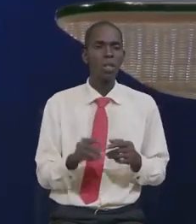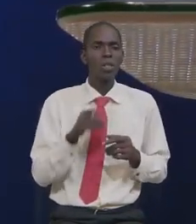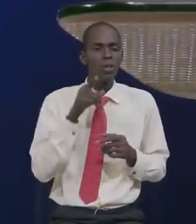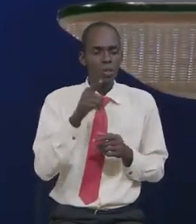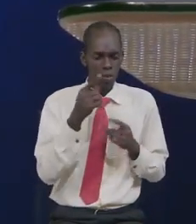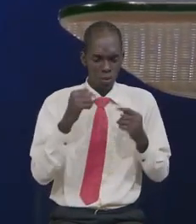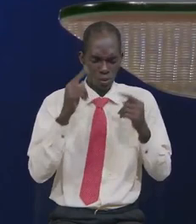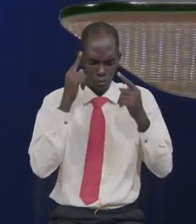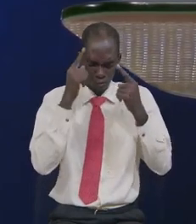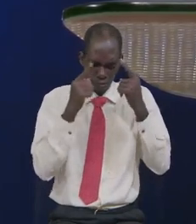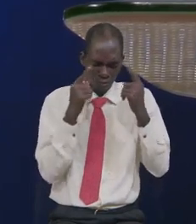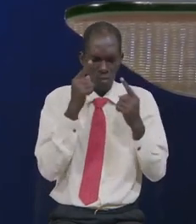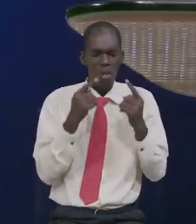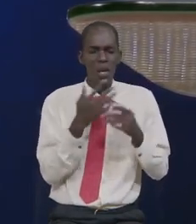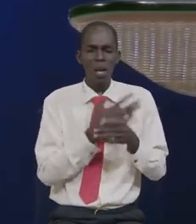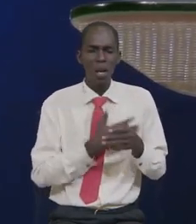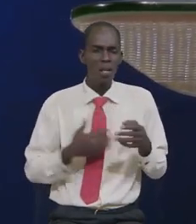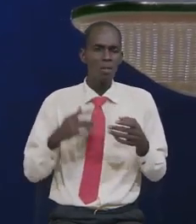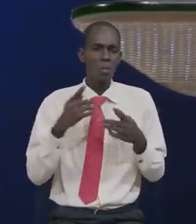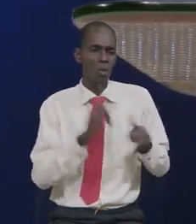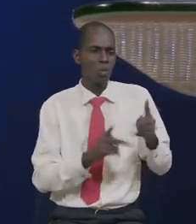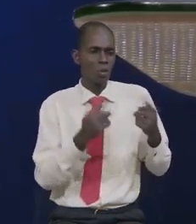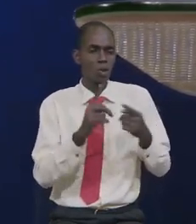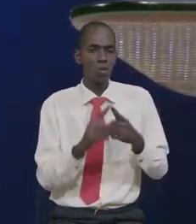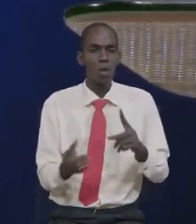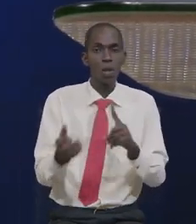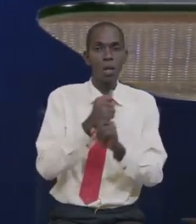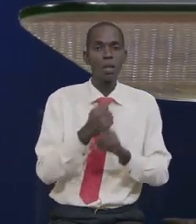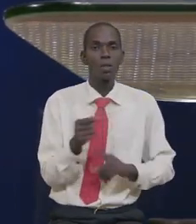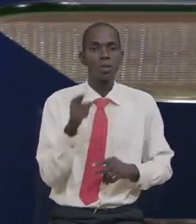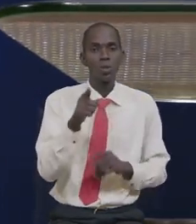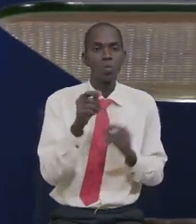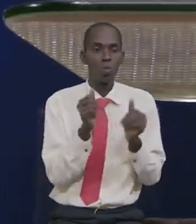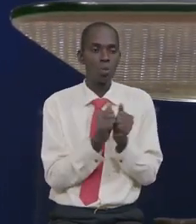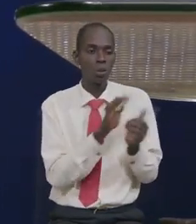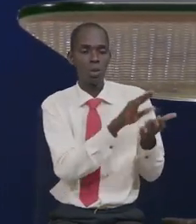their argument or their flesh or anything. It says